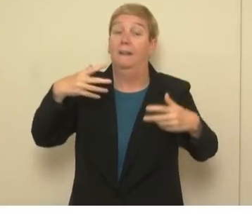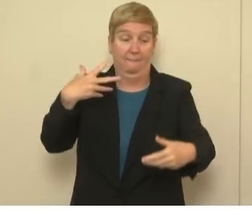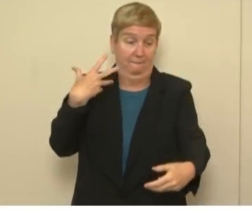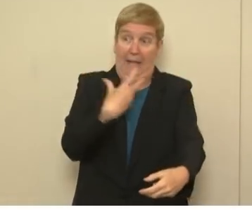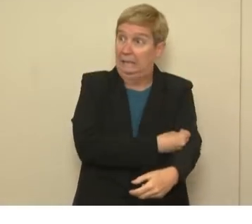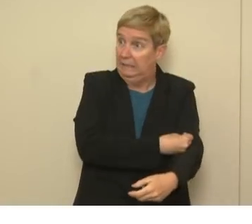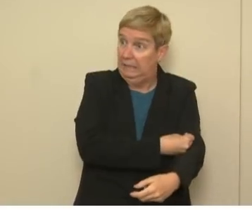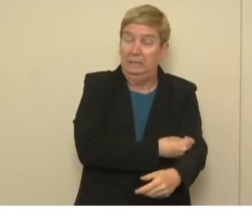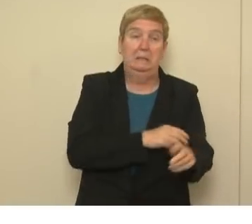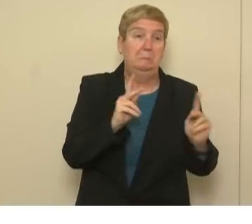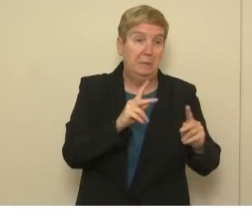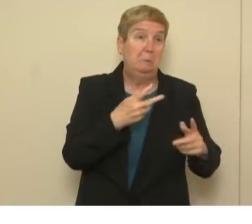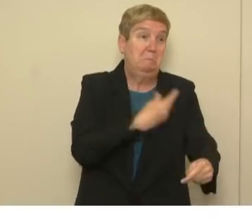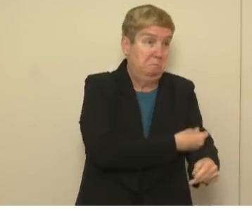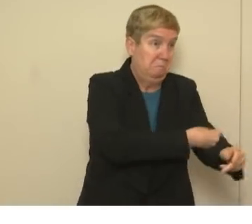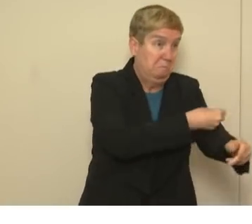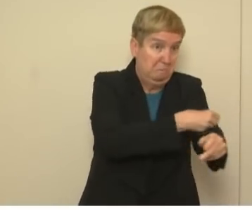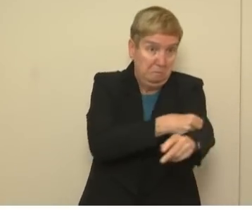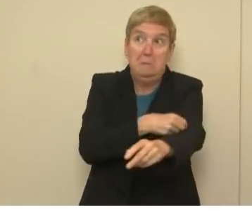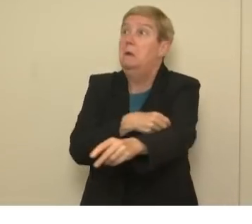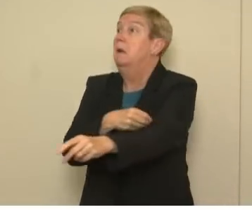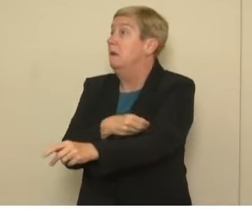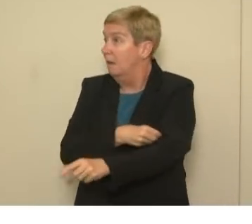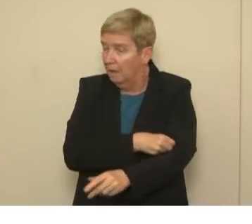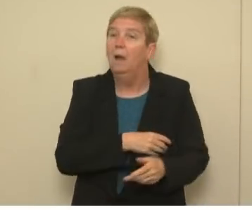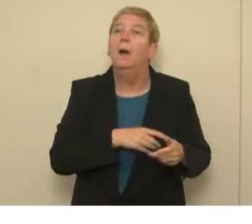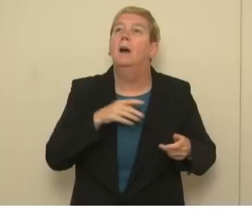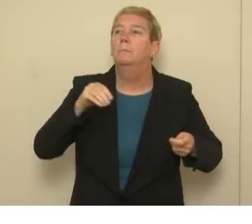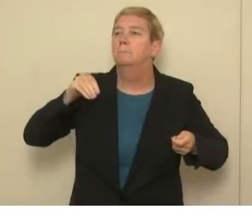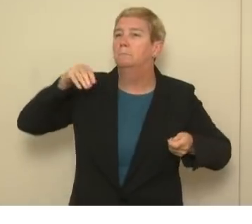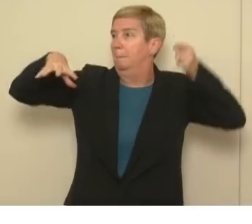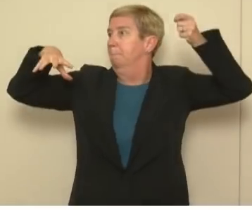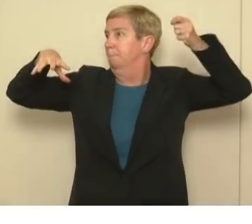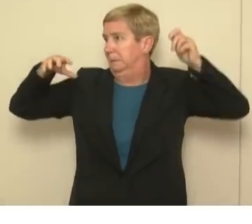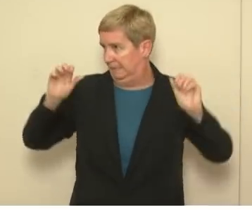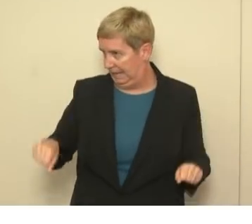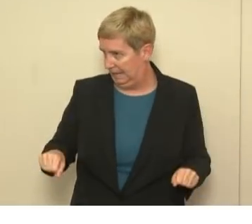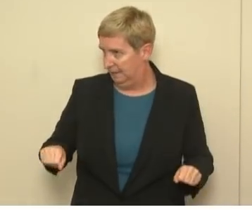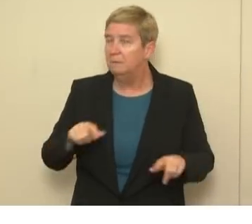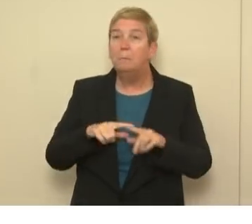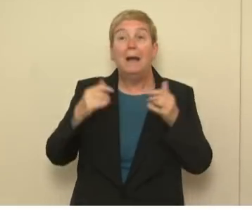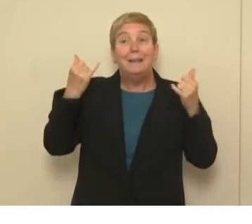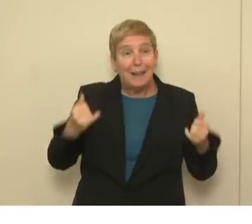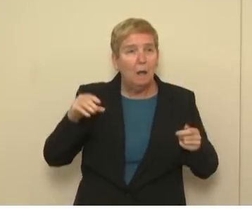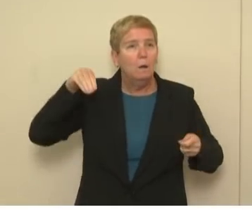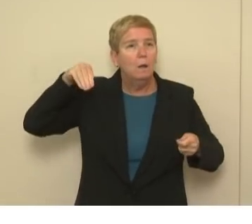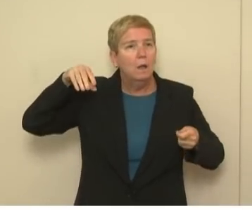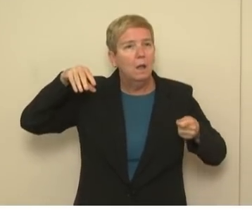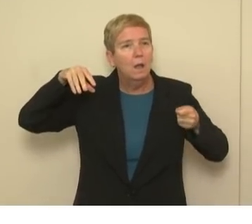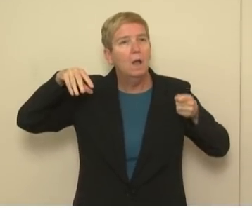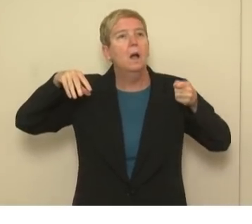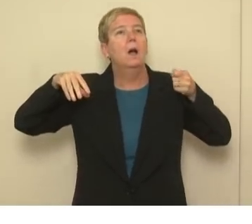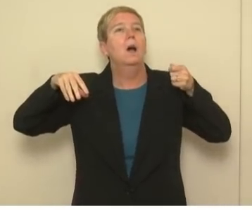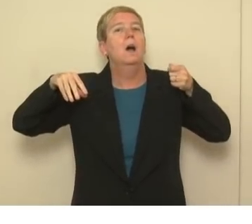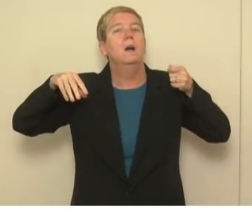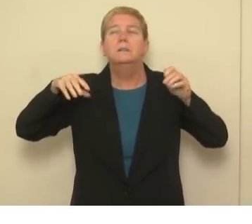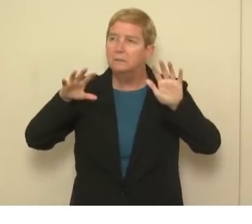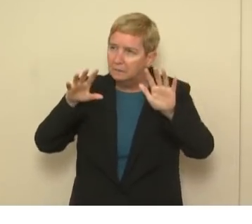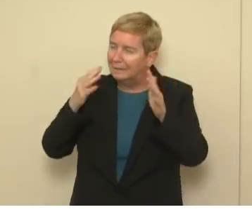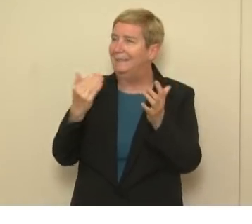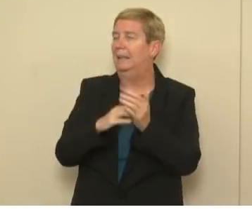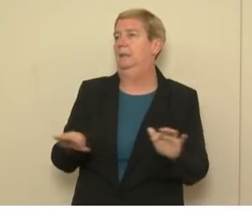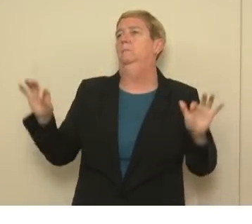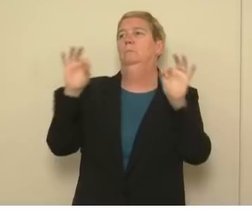most people have gotten it. But we can do a little bit more if everybody continues to do what they're doing now. So stay at